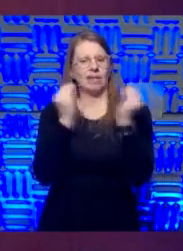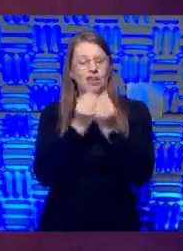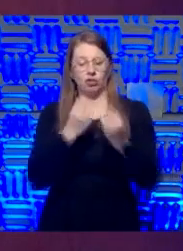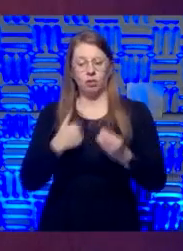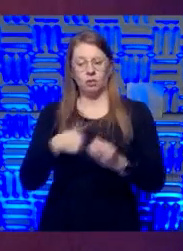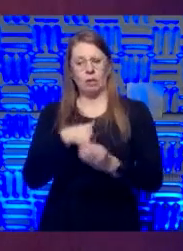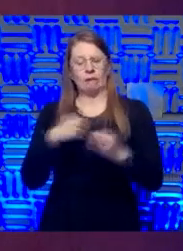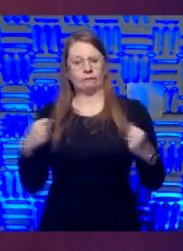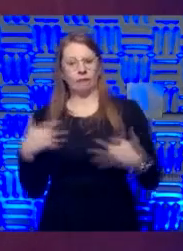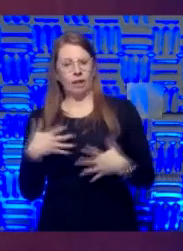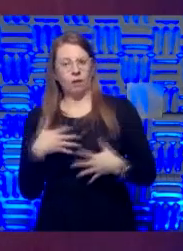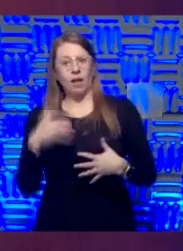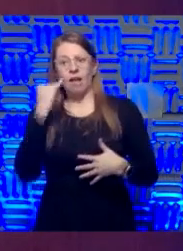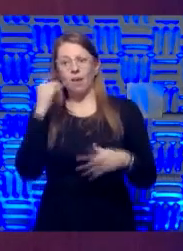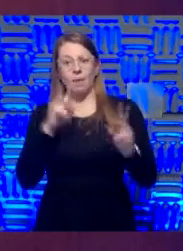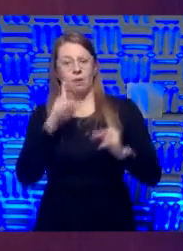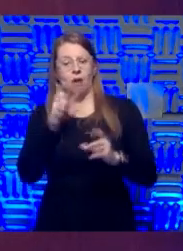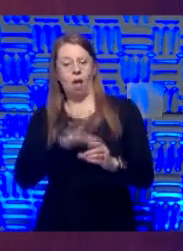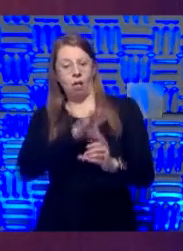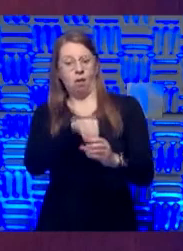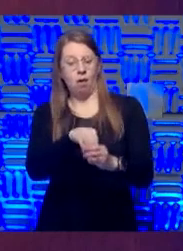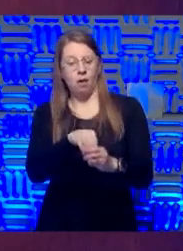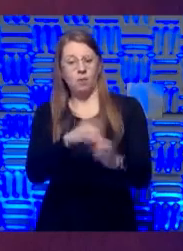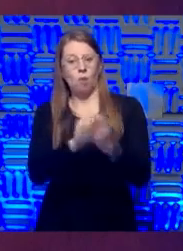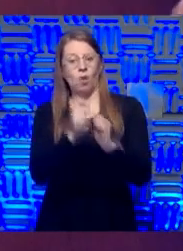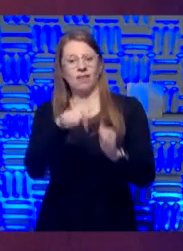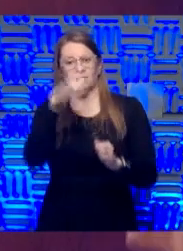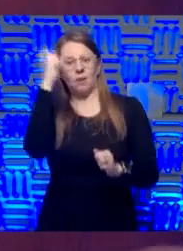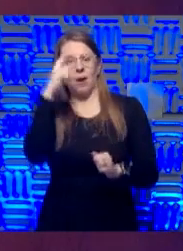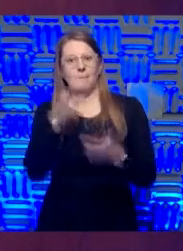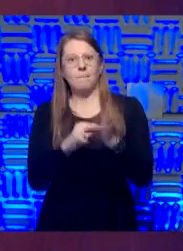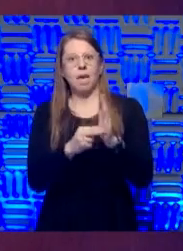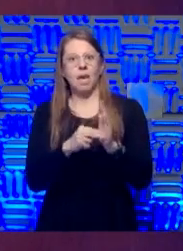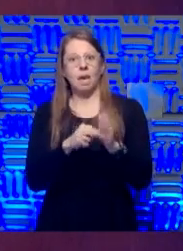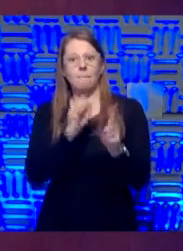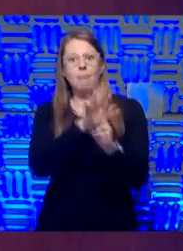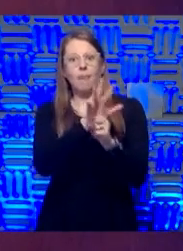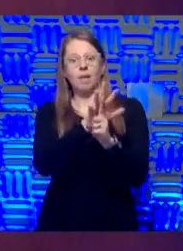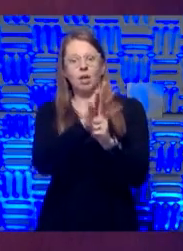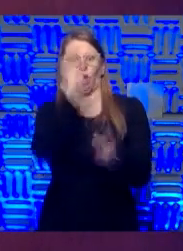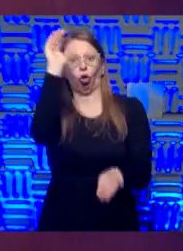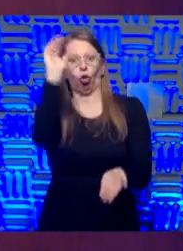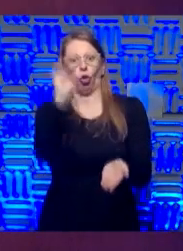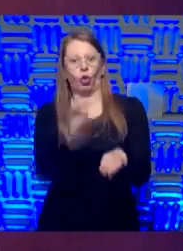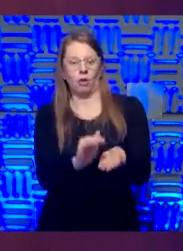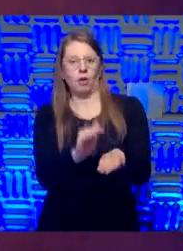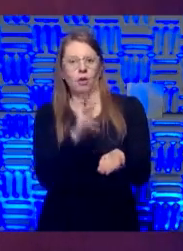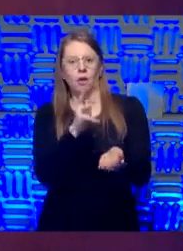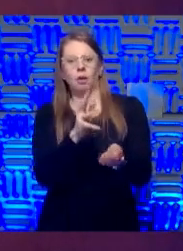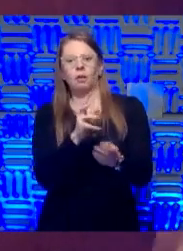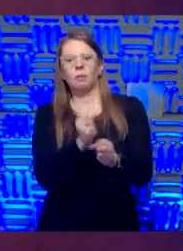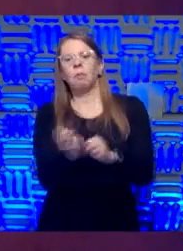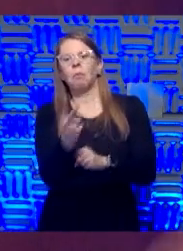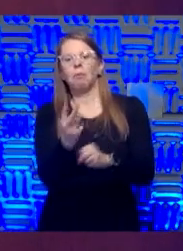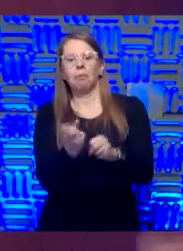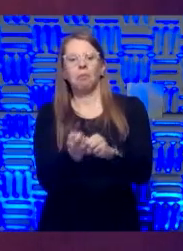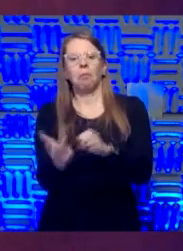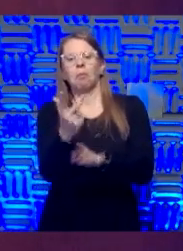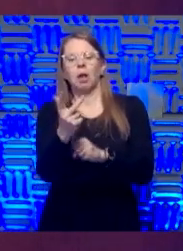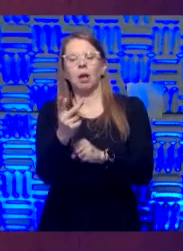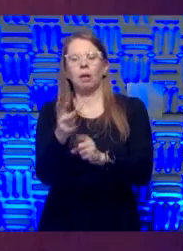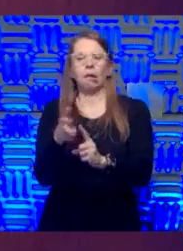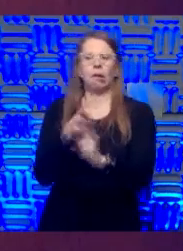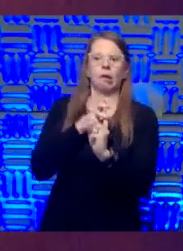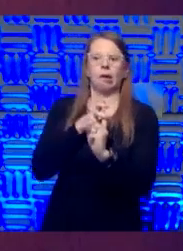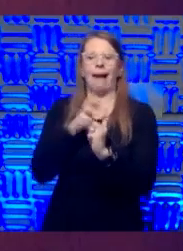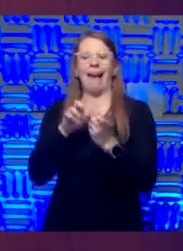if people don't play this sport this summer, then suddenly the popularity will diminish, and over the next few years we'll be having trouble getting people to